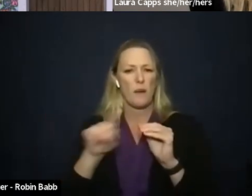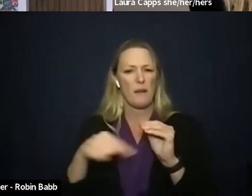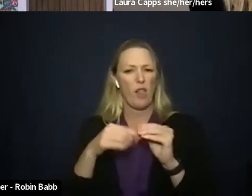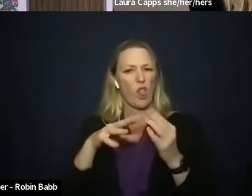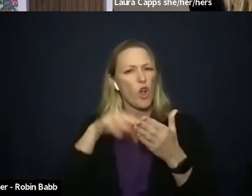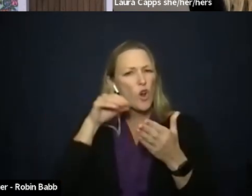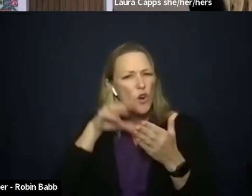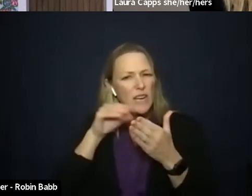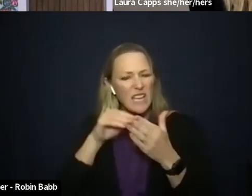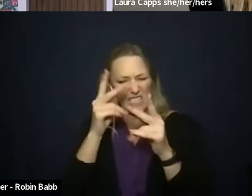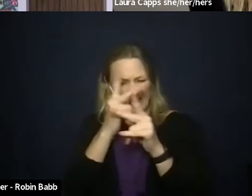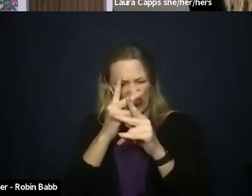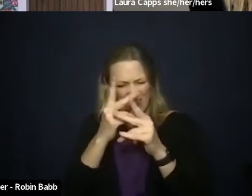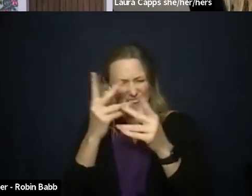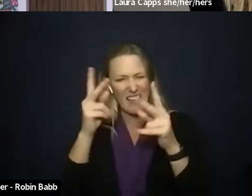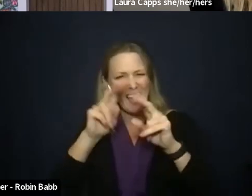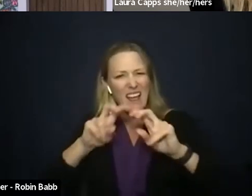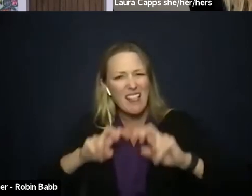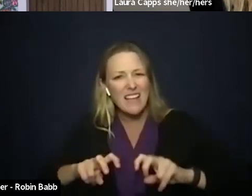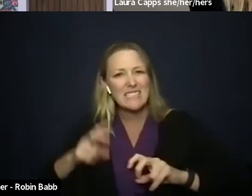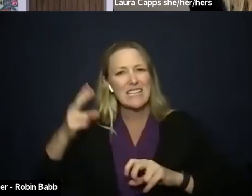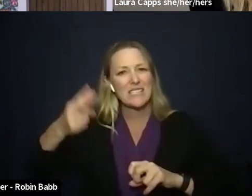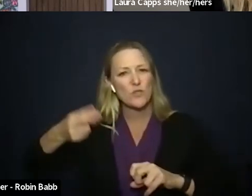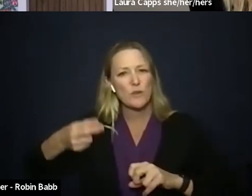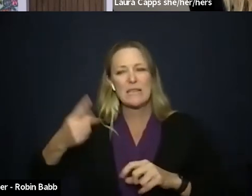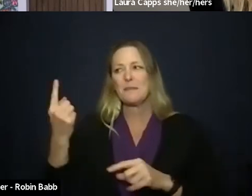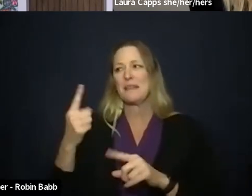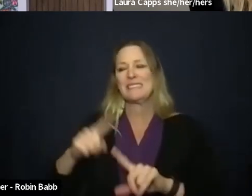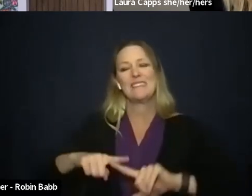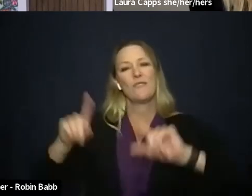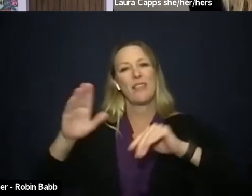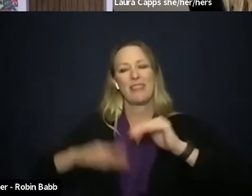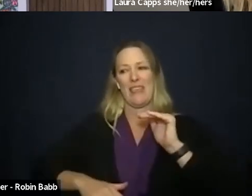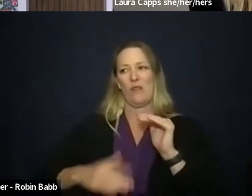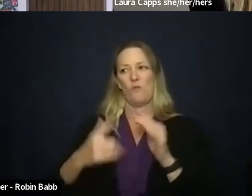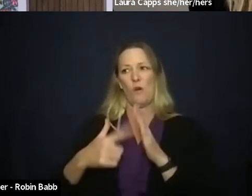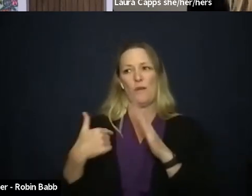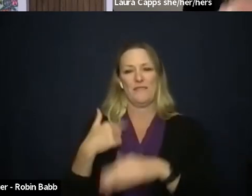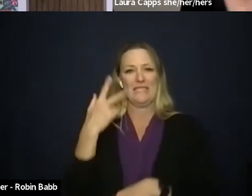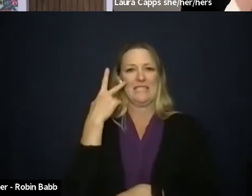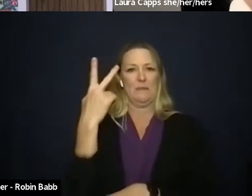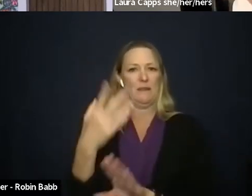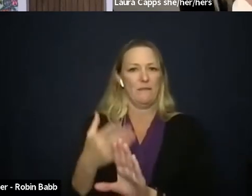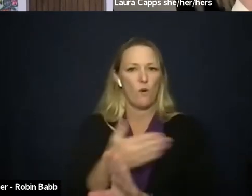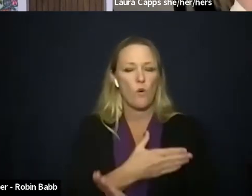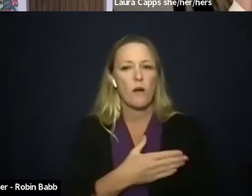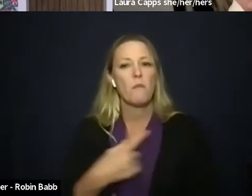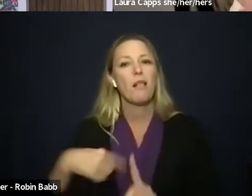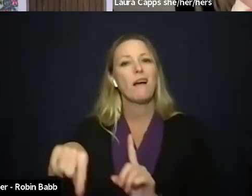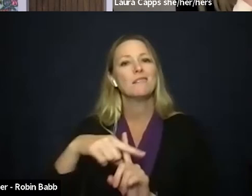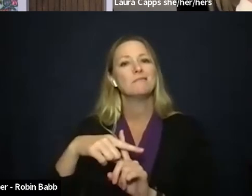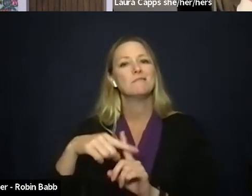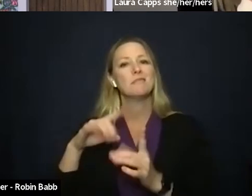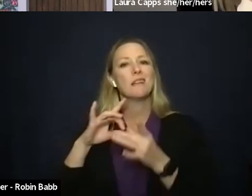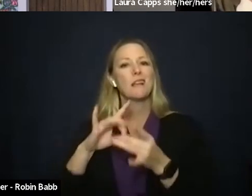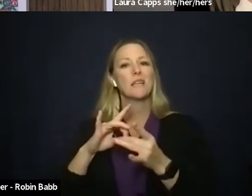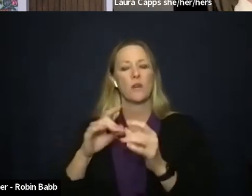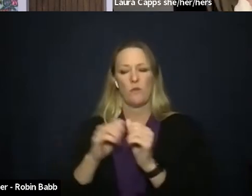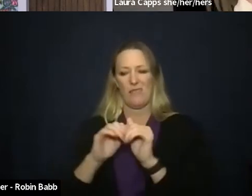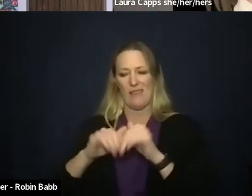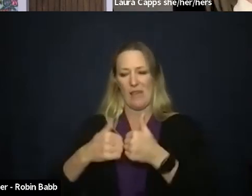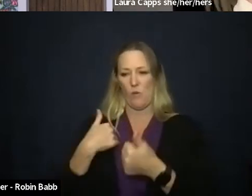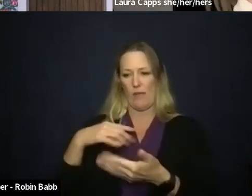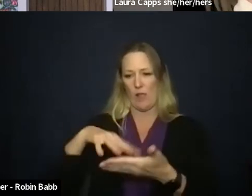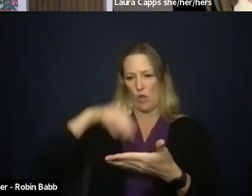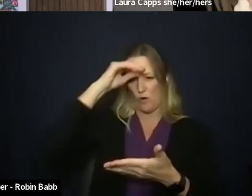and learning more about the history that hasn't really been on the forefront and also connecting it to how we are working through history and learning better from